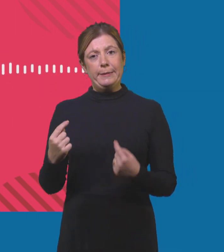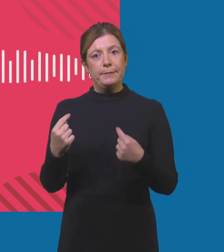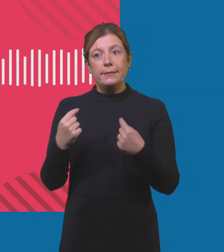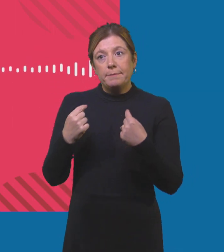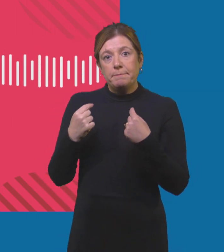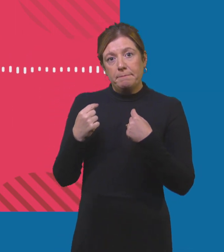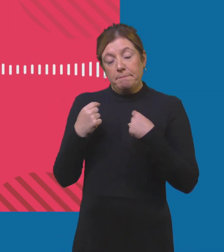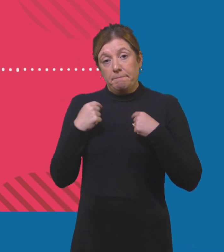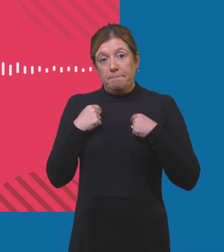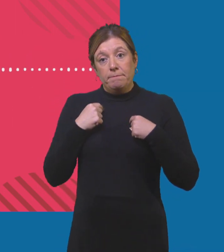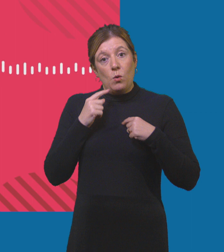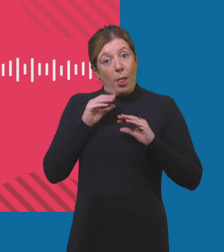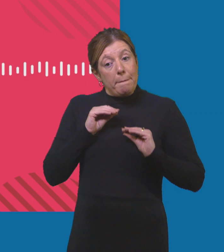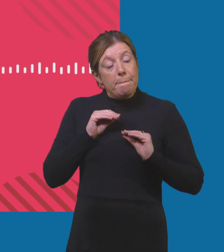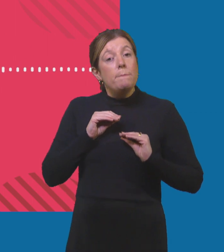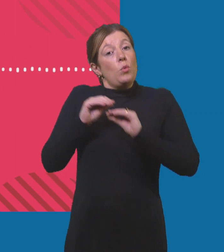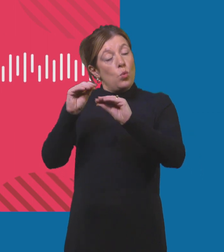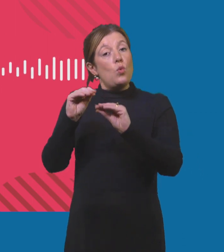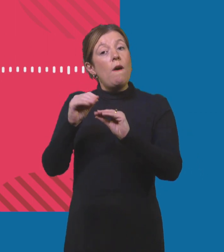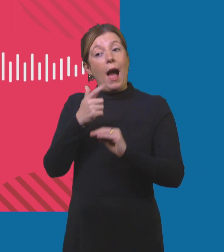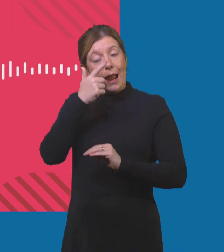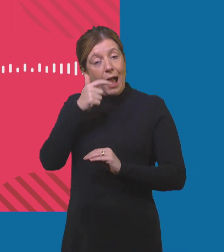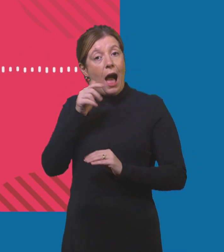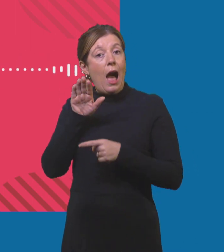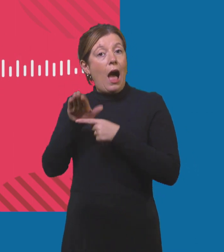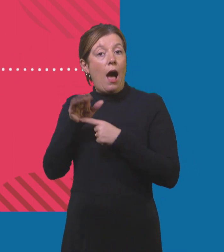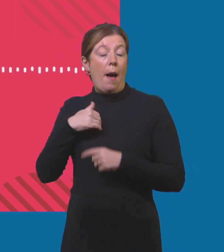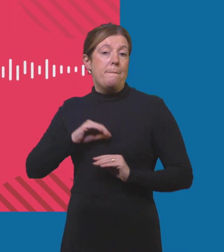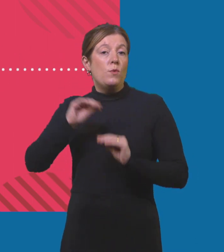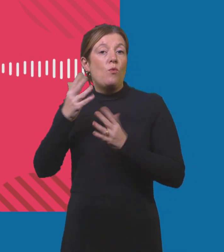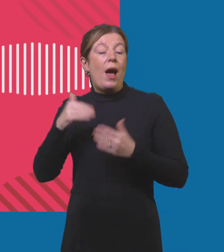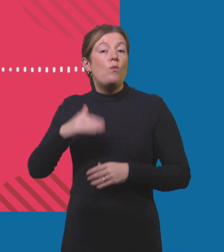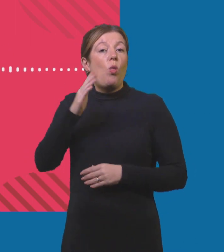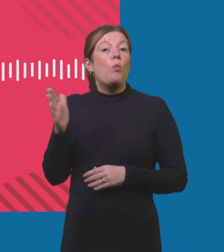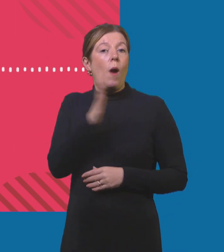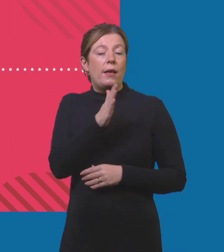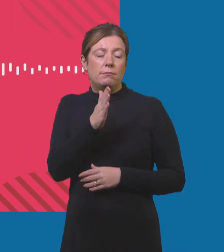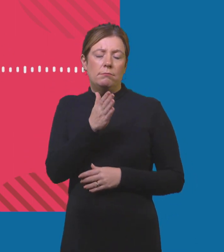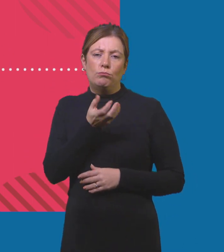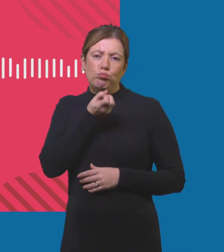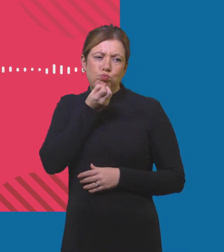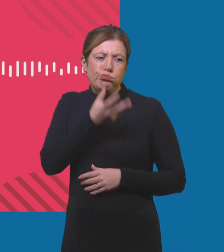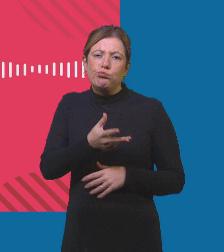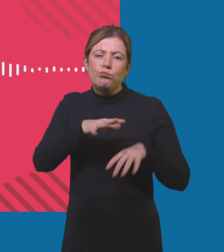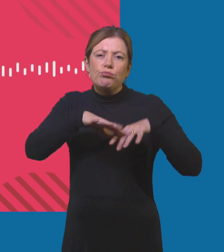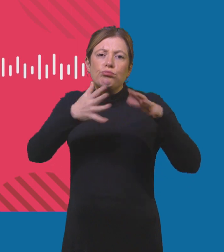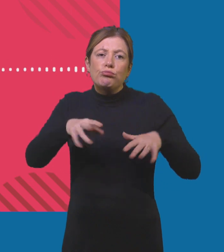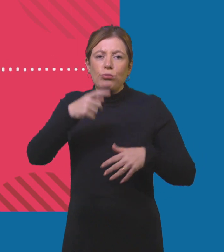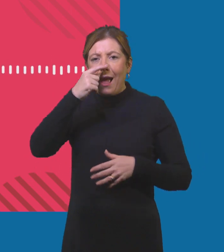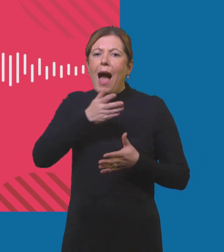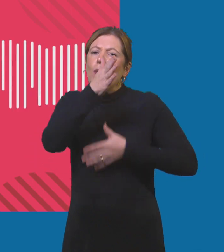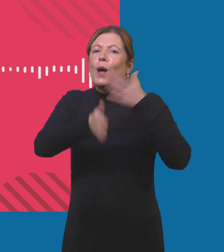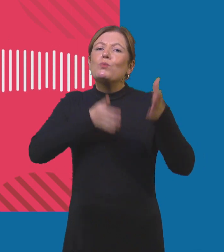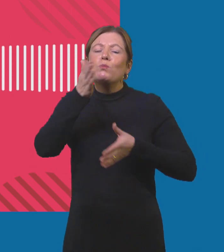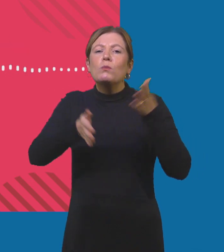going to be moving somewhere where I can do a bit more rambling. Yes. Moving back to the northwest, and we have got beautiful places to ramble.